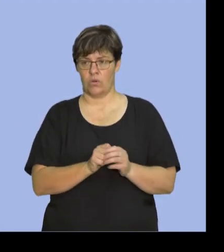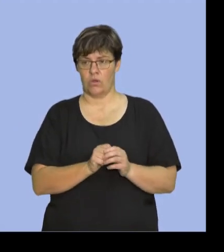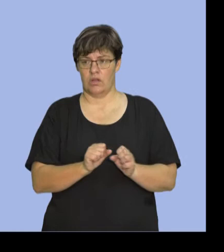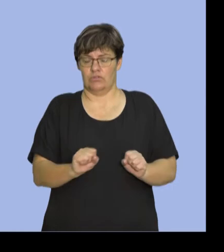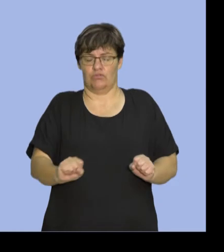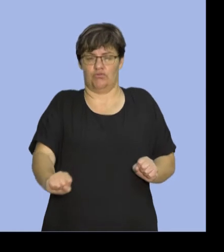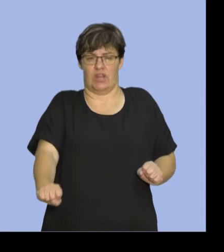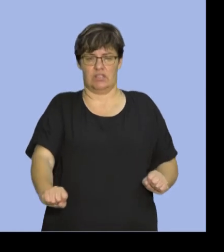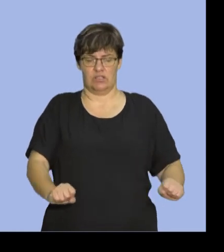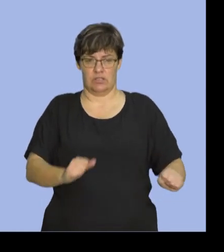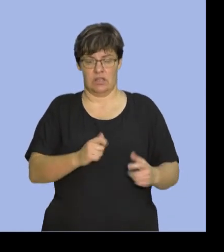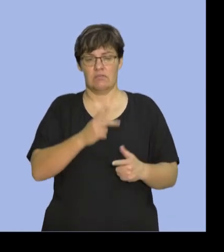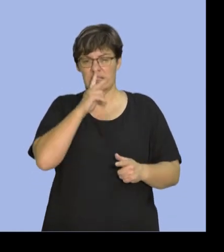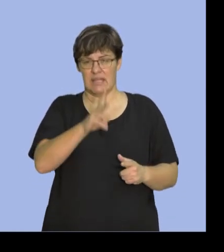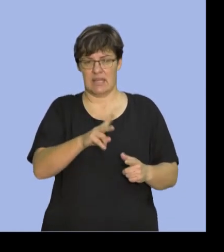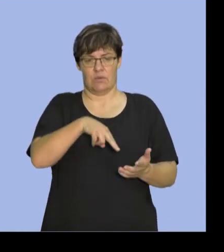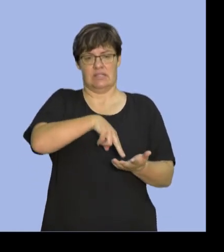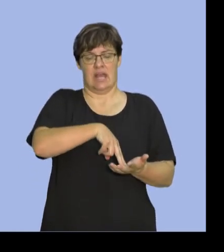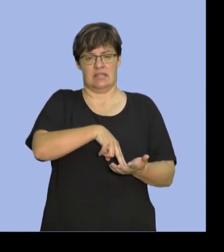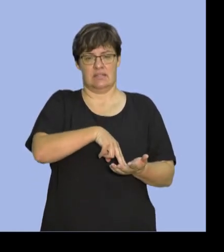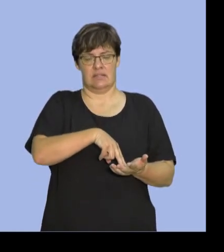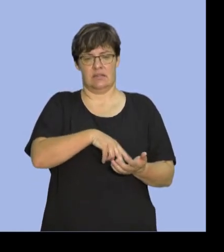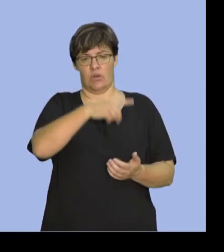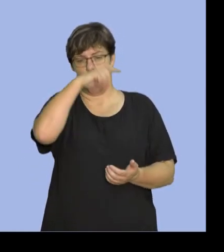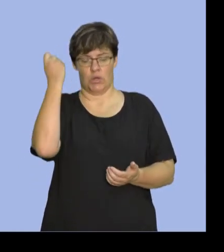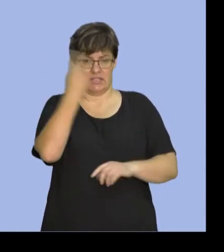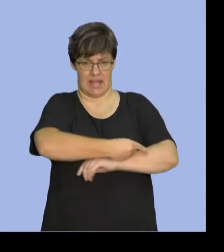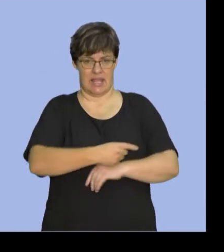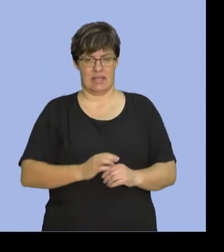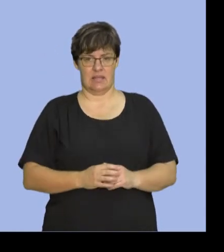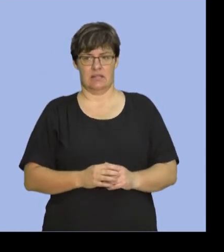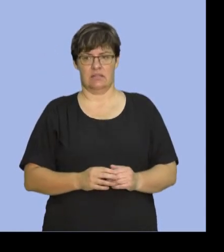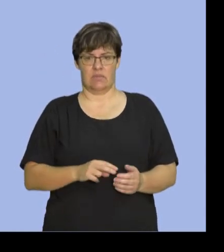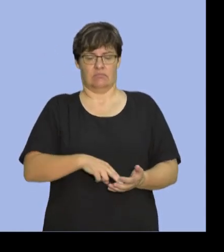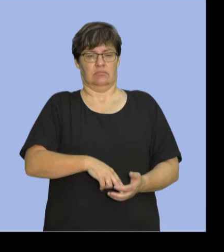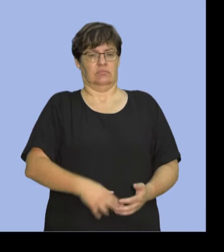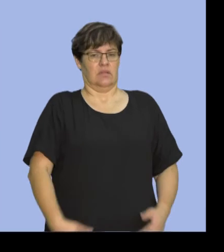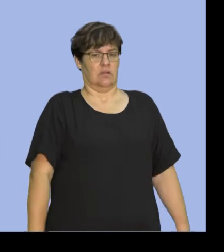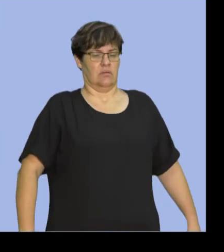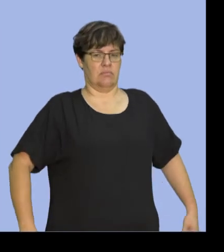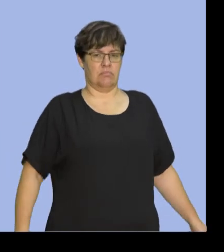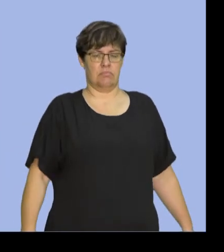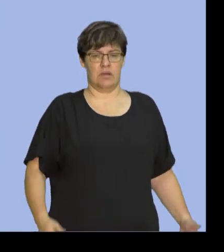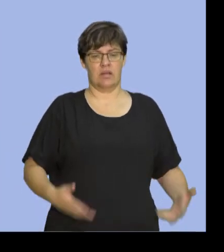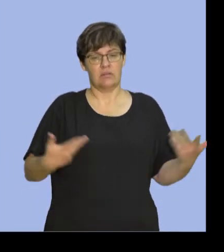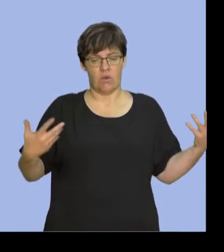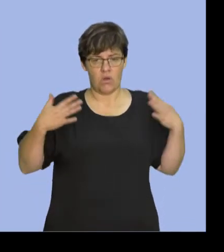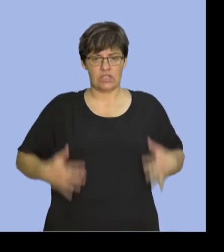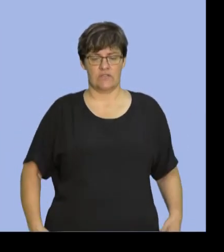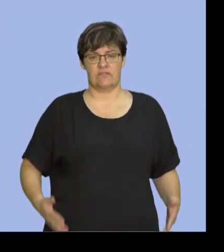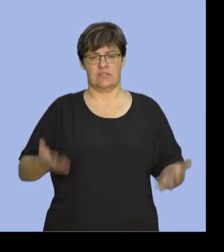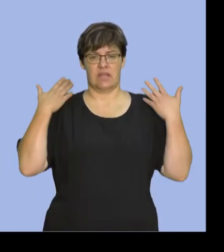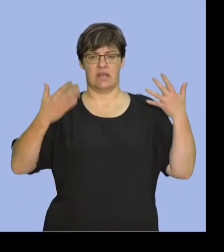this in terms of how we stand on a hot day. We tend to kind of expose our body to a large surface area